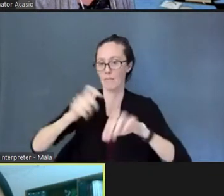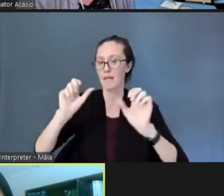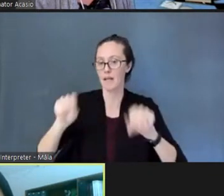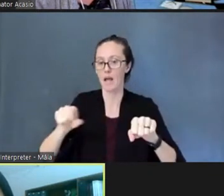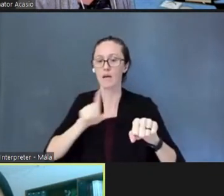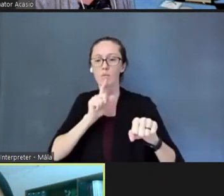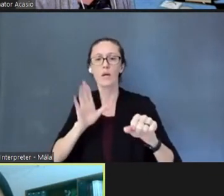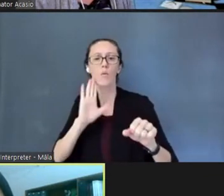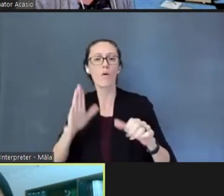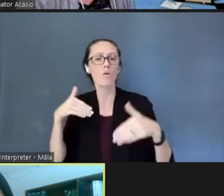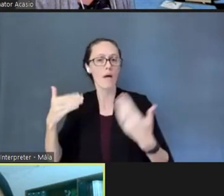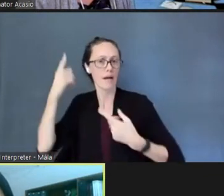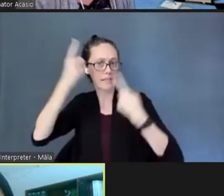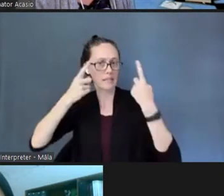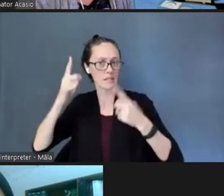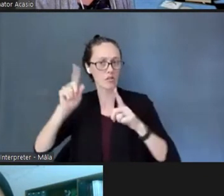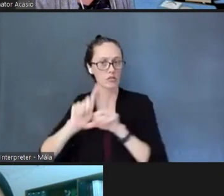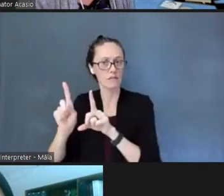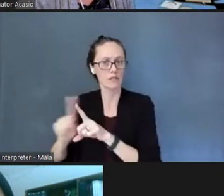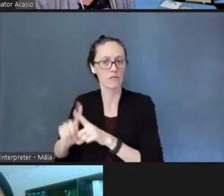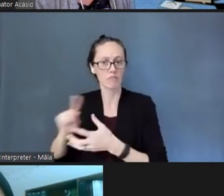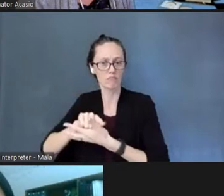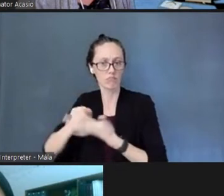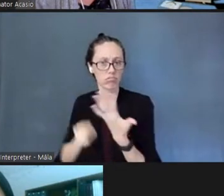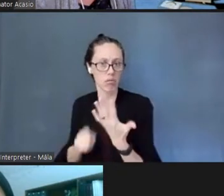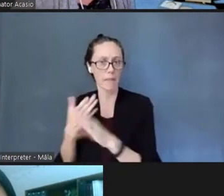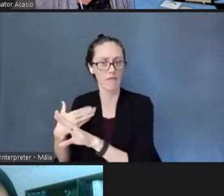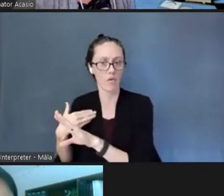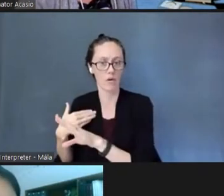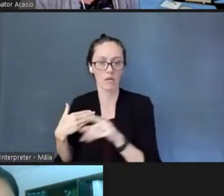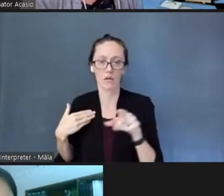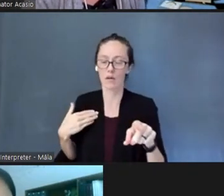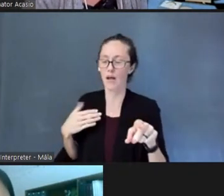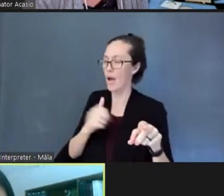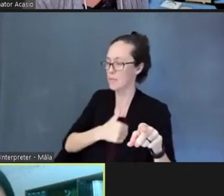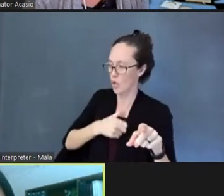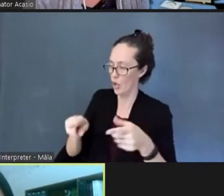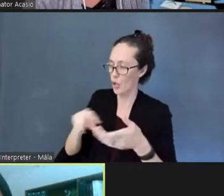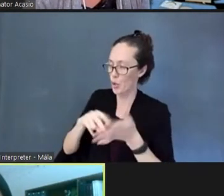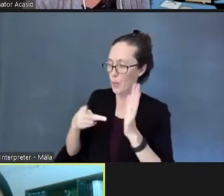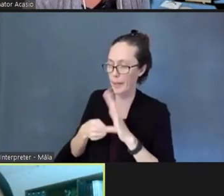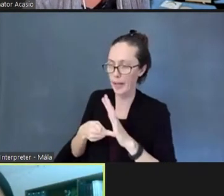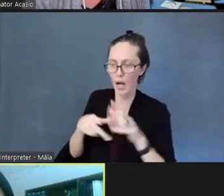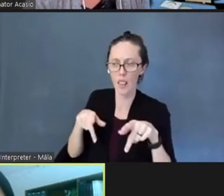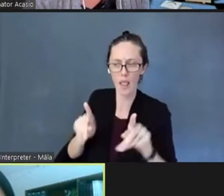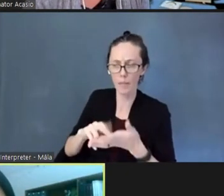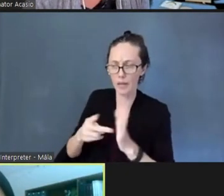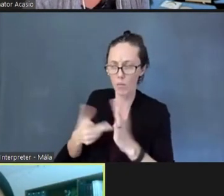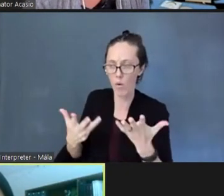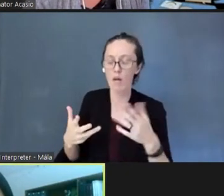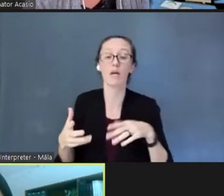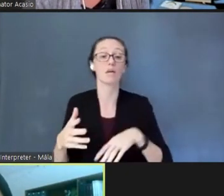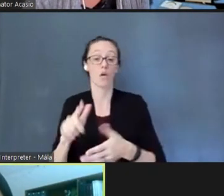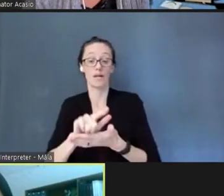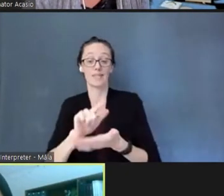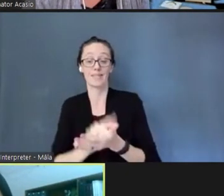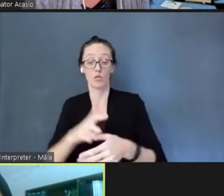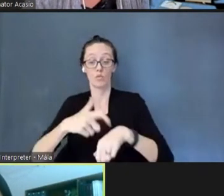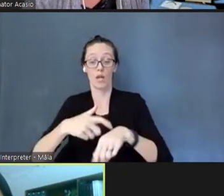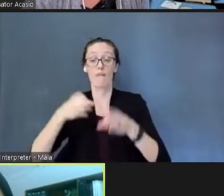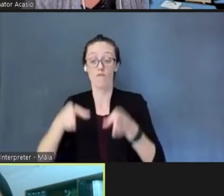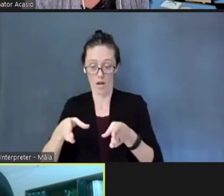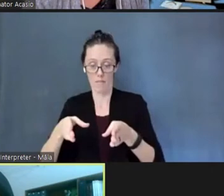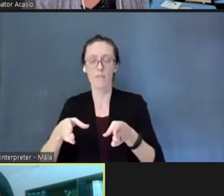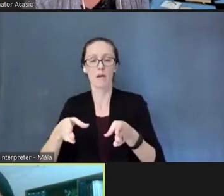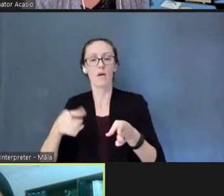before allowing that. I'm sorry, allowing, you mean in terms of outside whether of that time frame that's in statutes. The statute also says that they can,